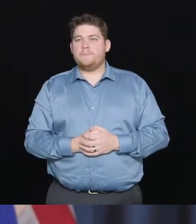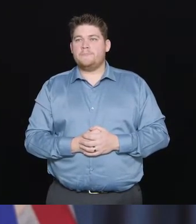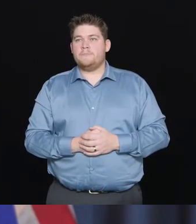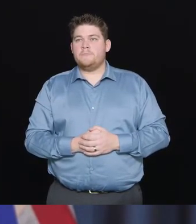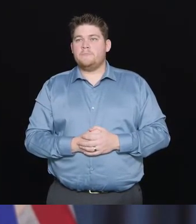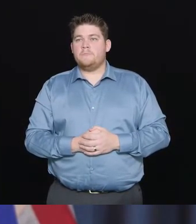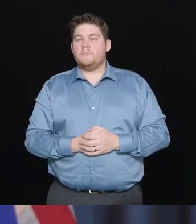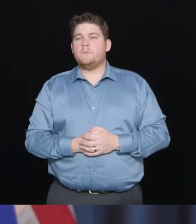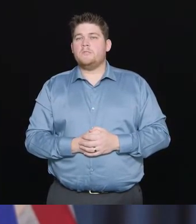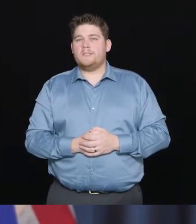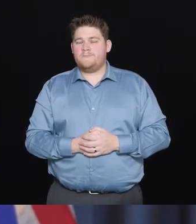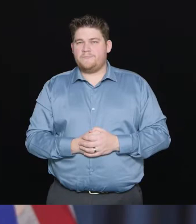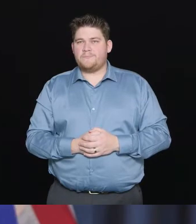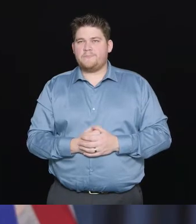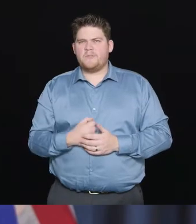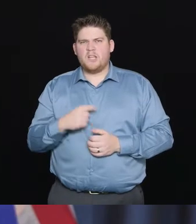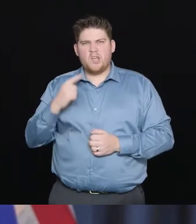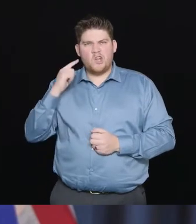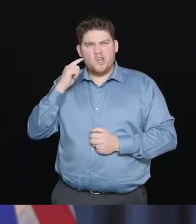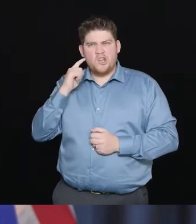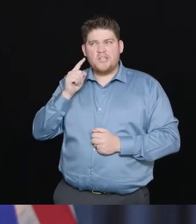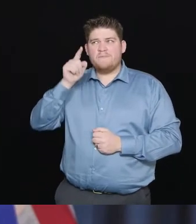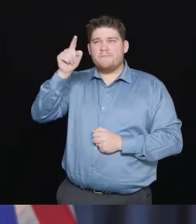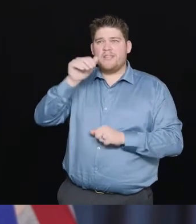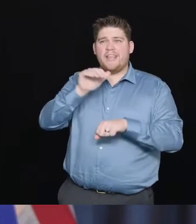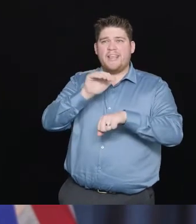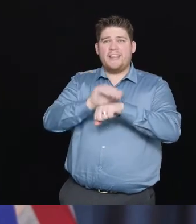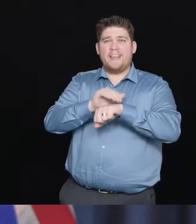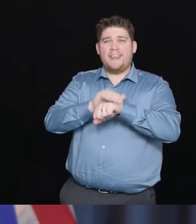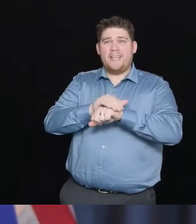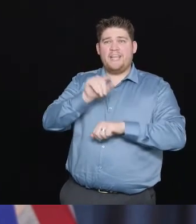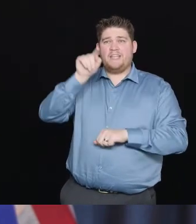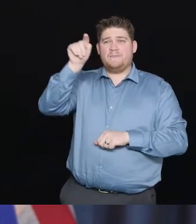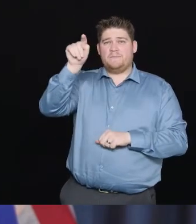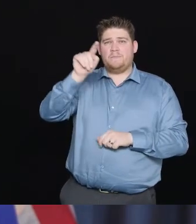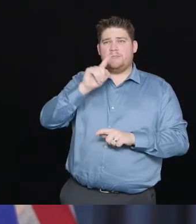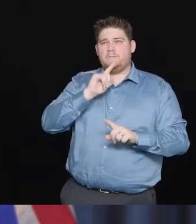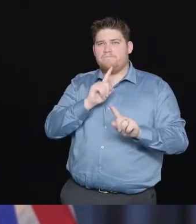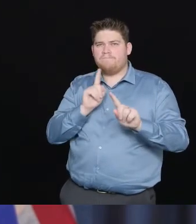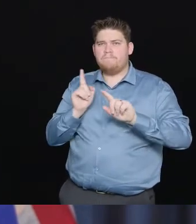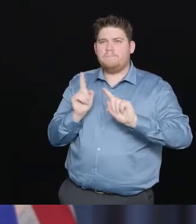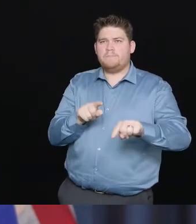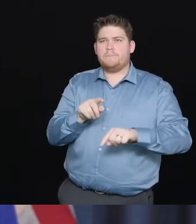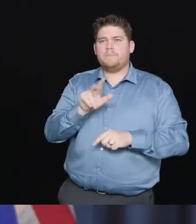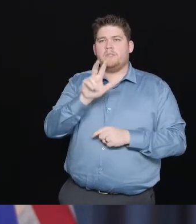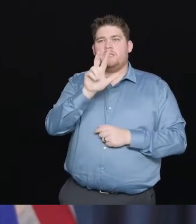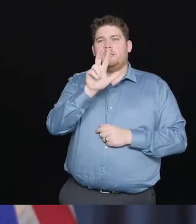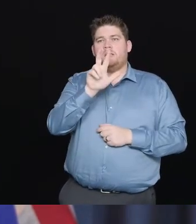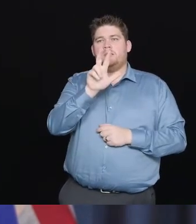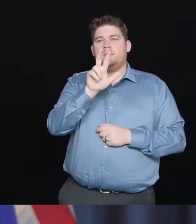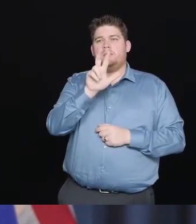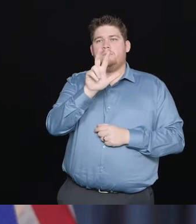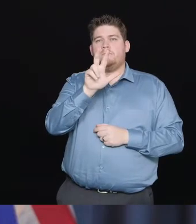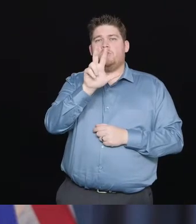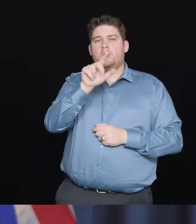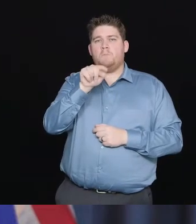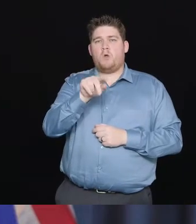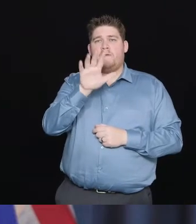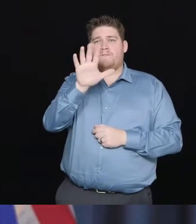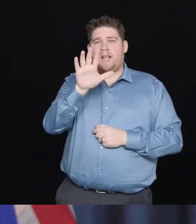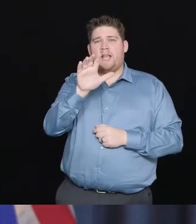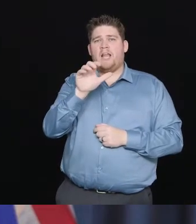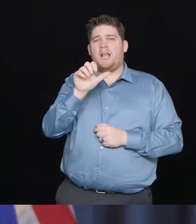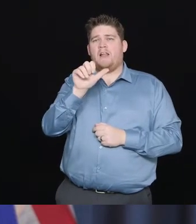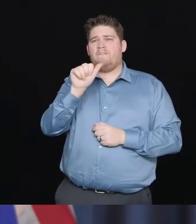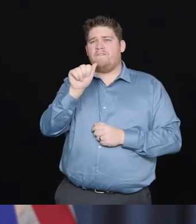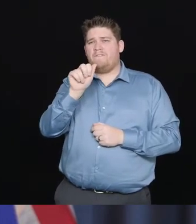antibody tests have been ordered. Can you say when or if these antibody tests could come to the province? No, we are absolutely looking